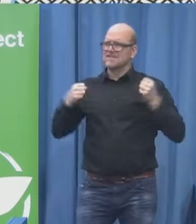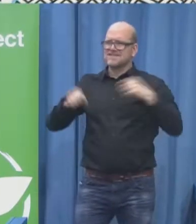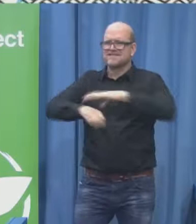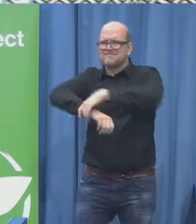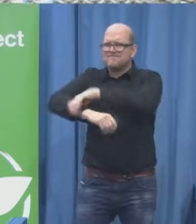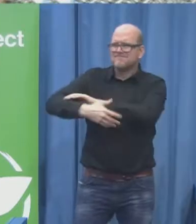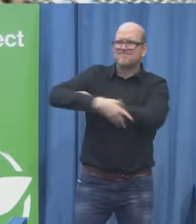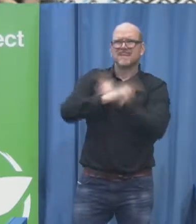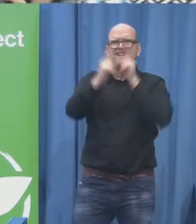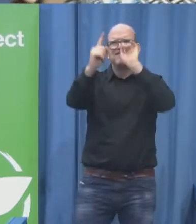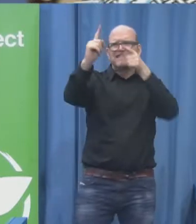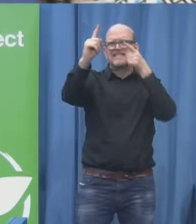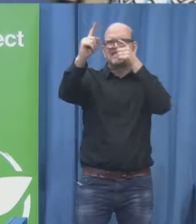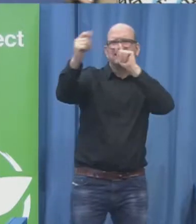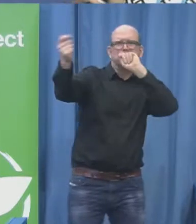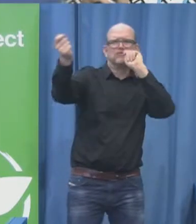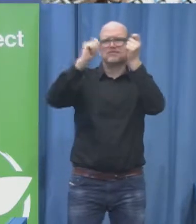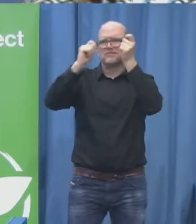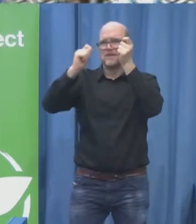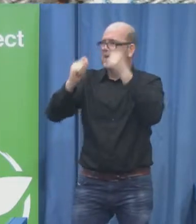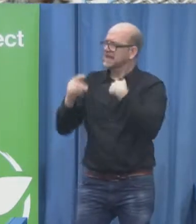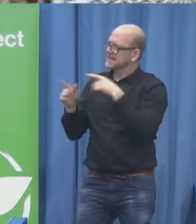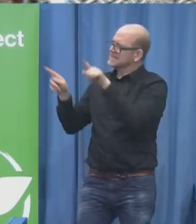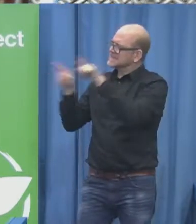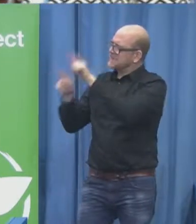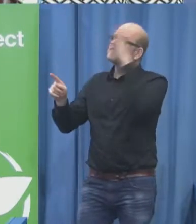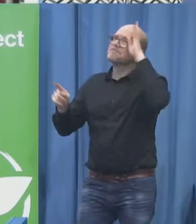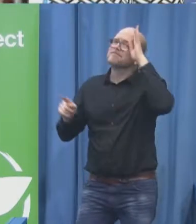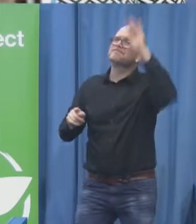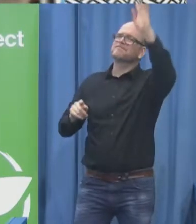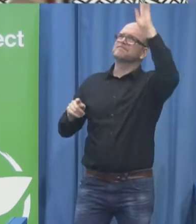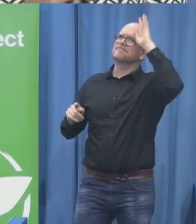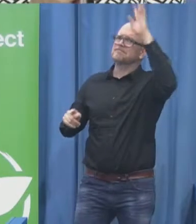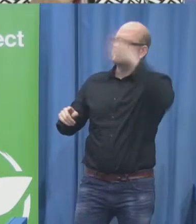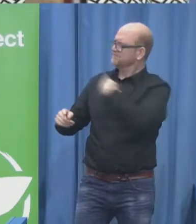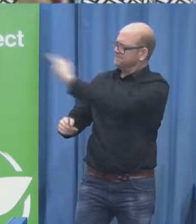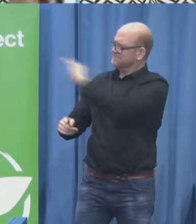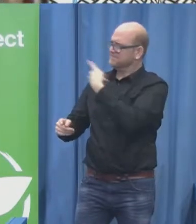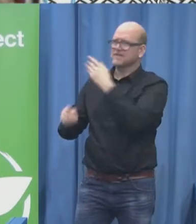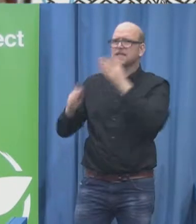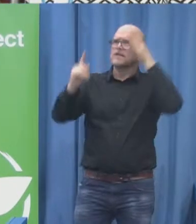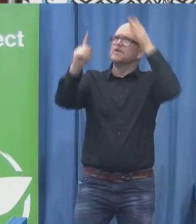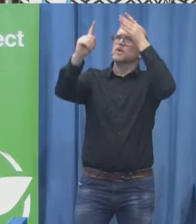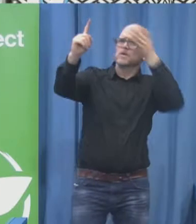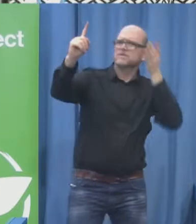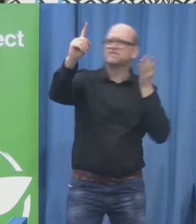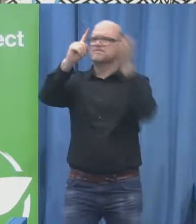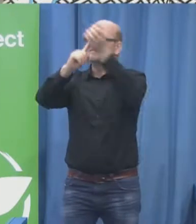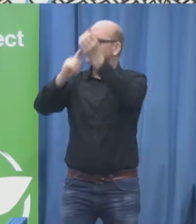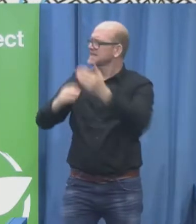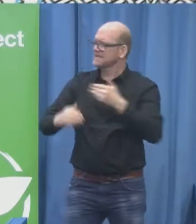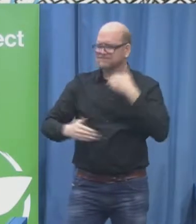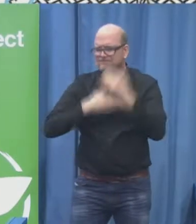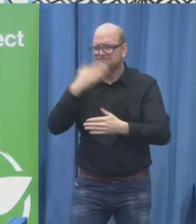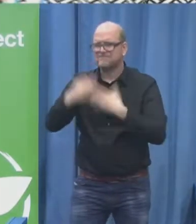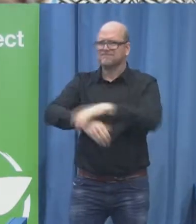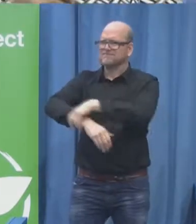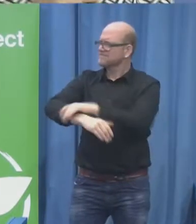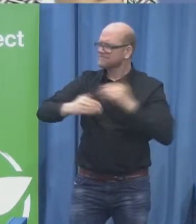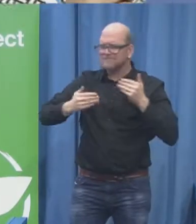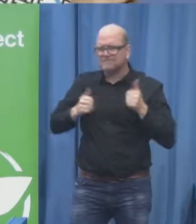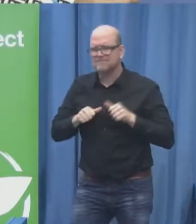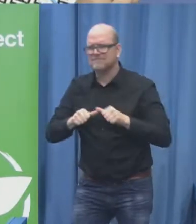maker, with a heart at the right place. And seeing that you have a new office, we thought you probably still have a free wall for a photo of